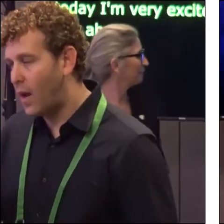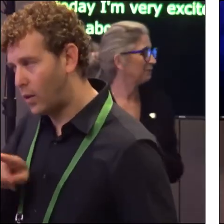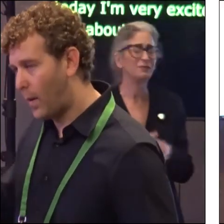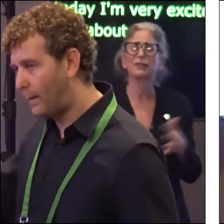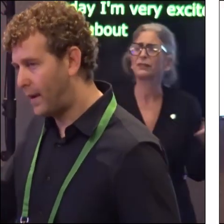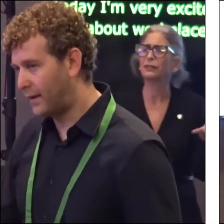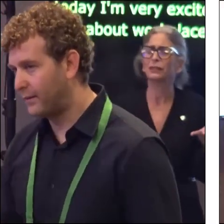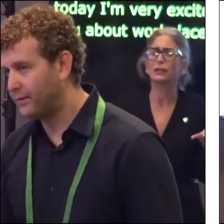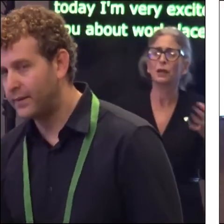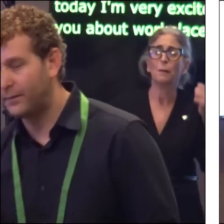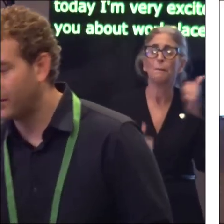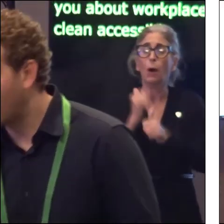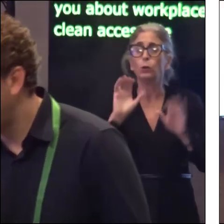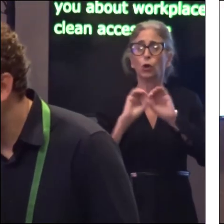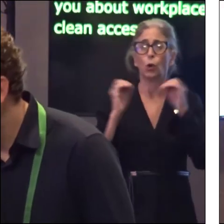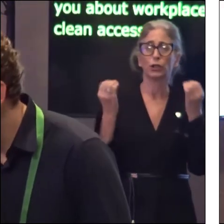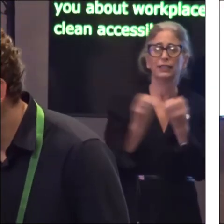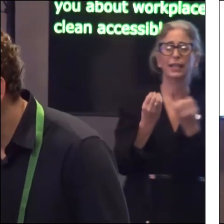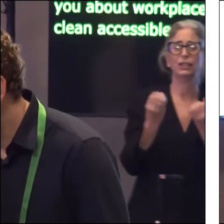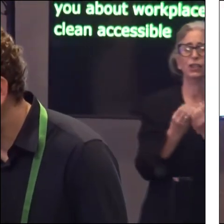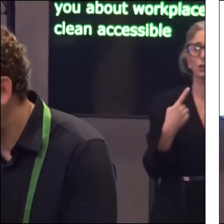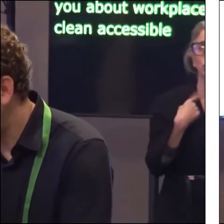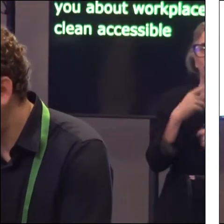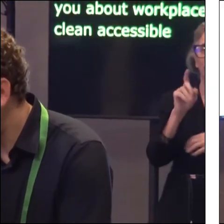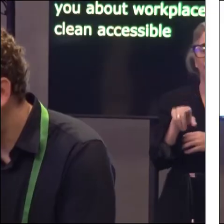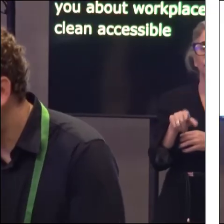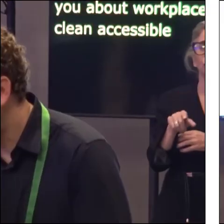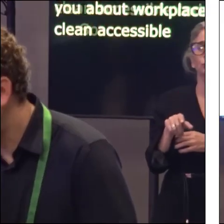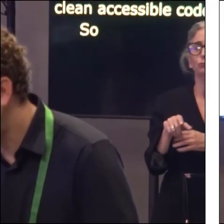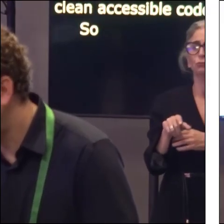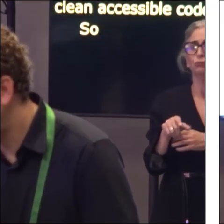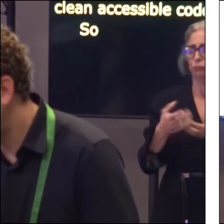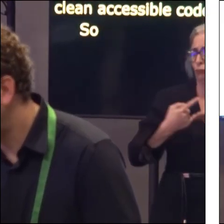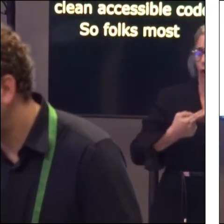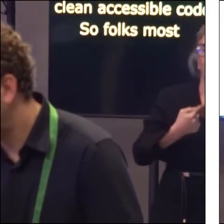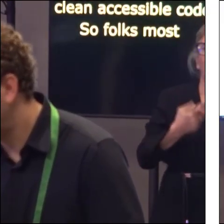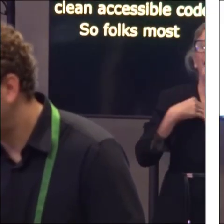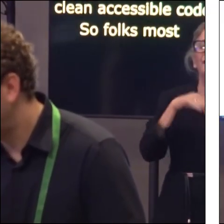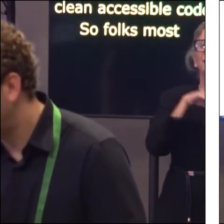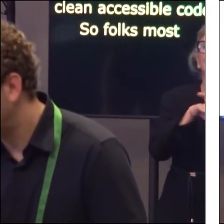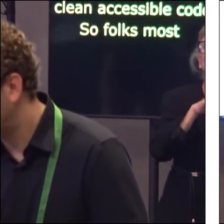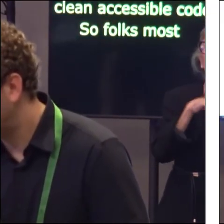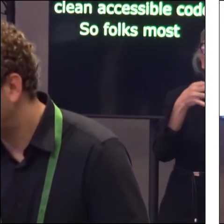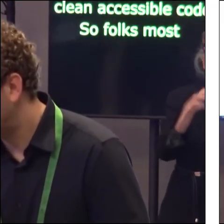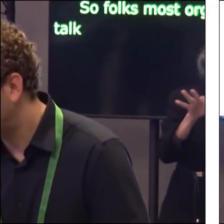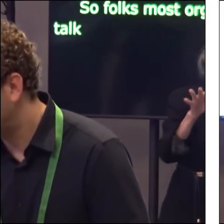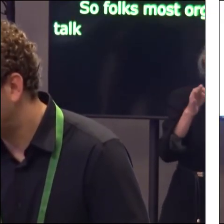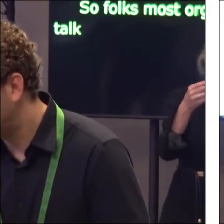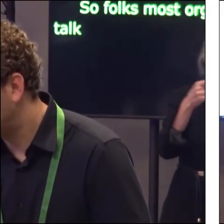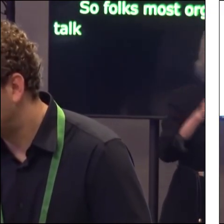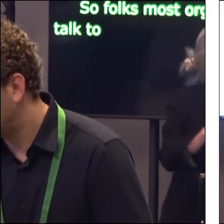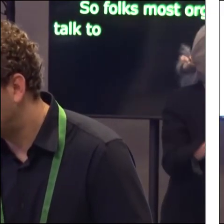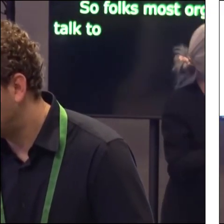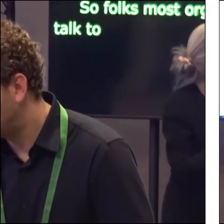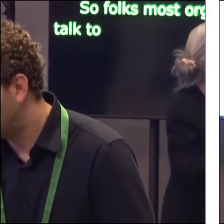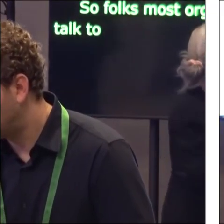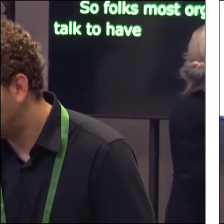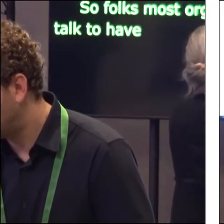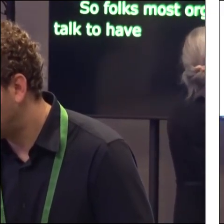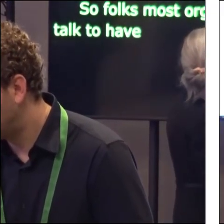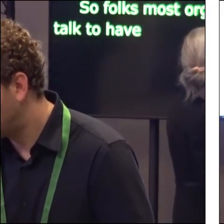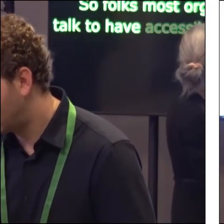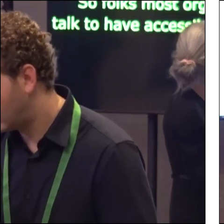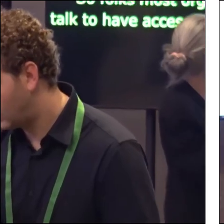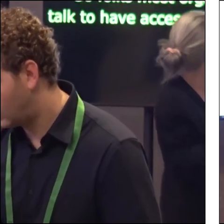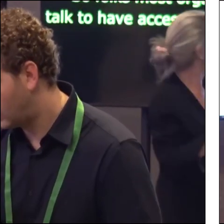So folks, most organizations we talk to have accessibility simply happening too late, either by